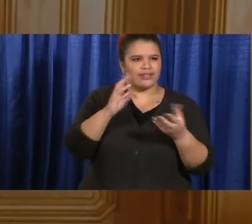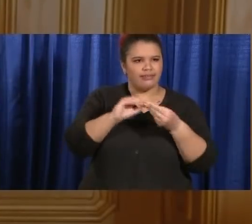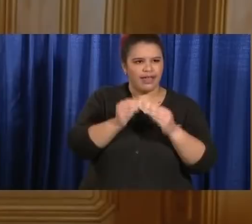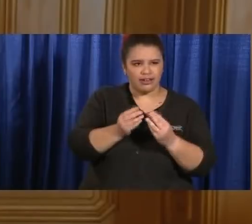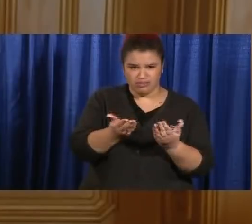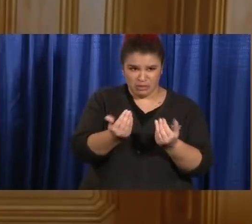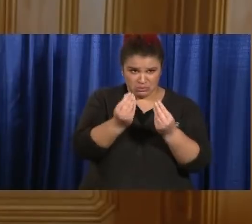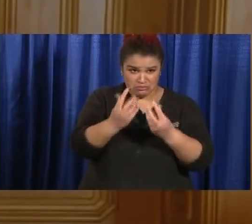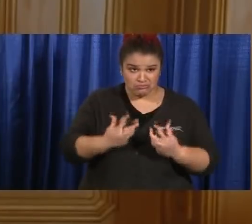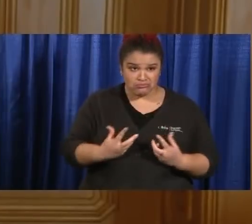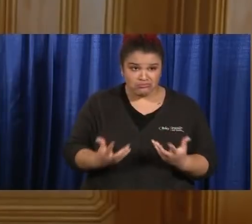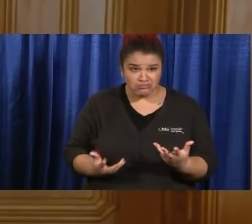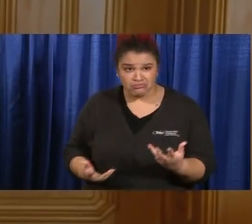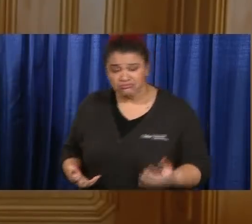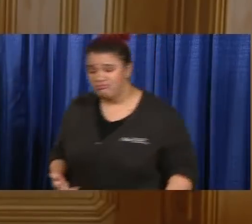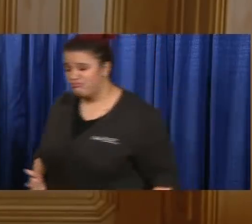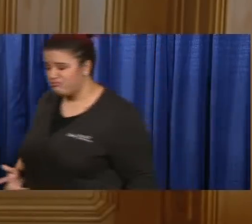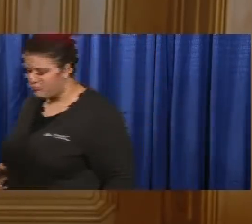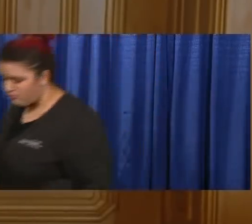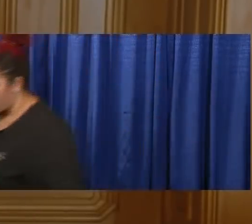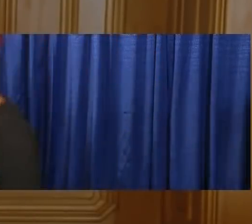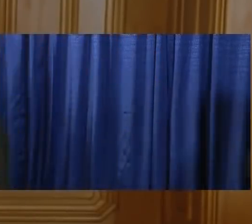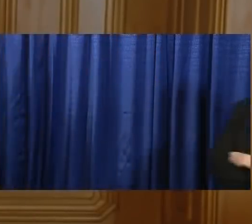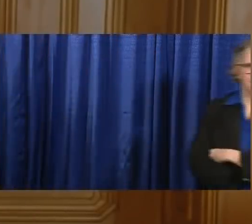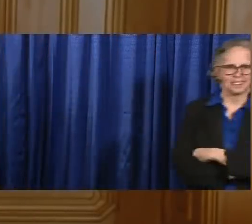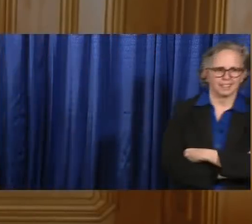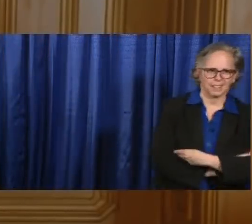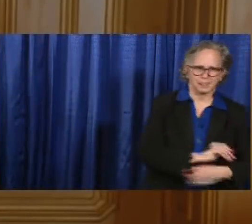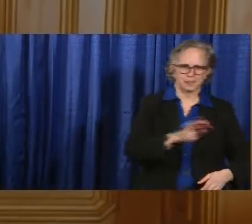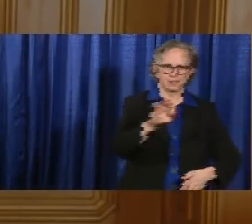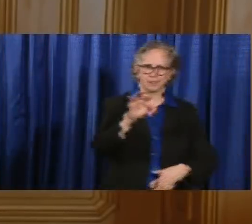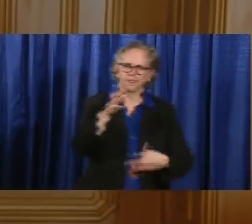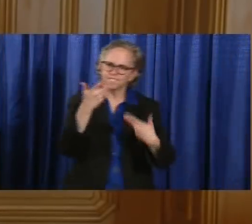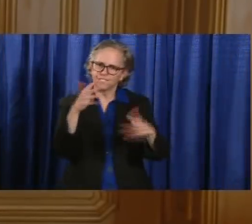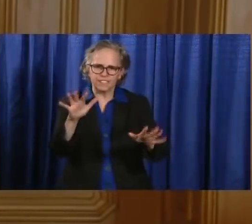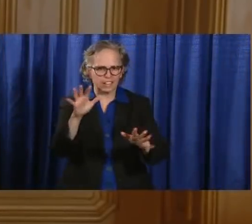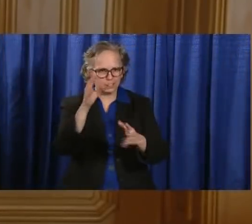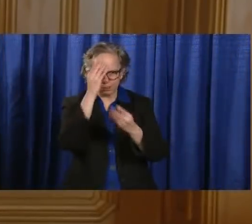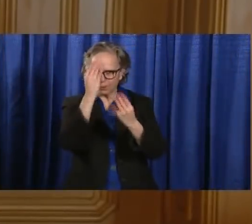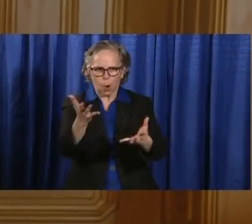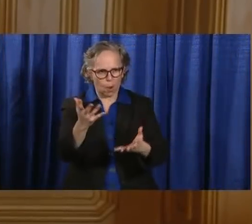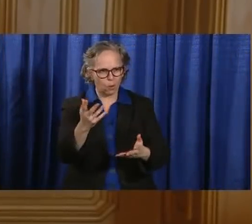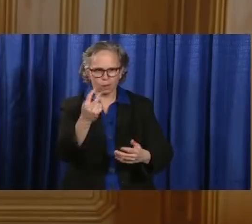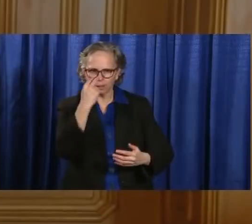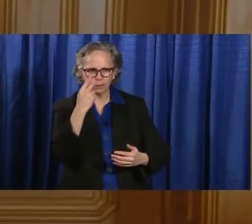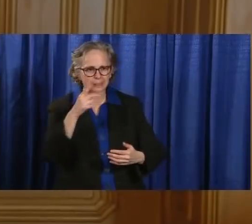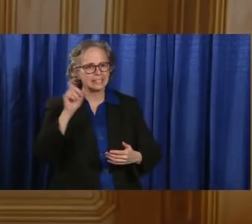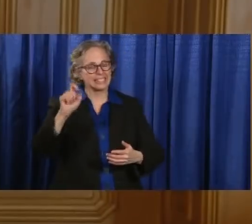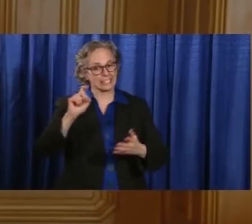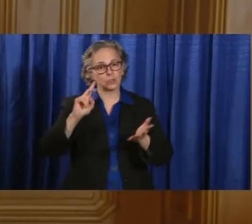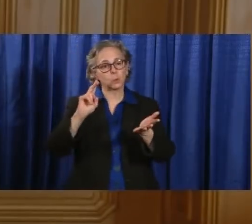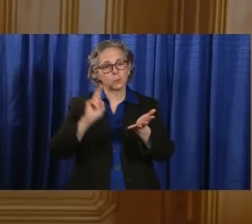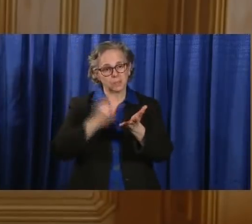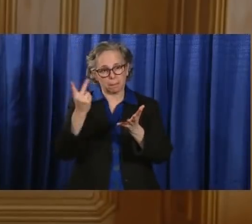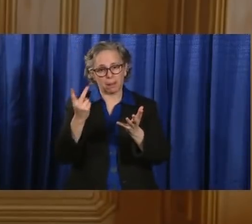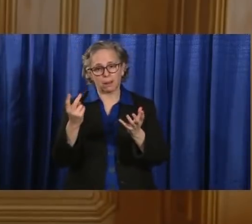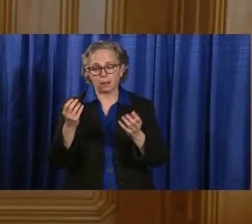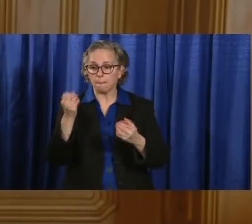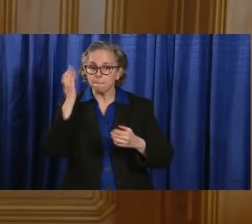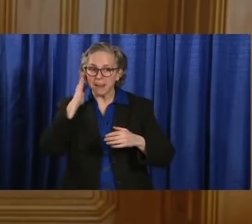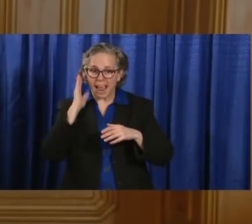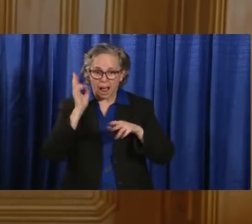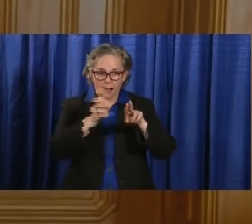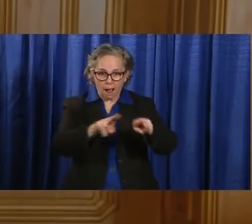can you share? Look, we've told you that we believe we need to double the number of hospital beds. There's